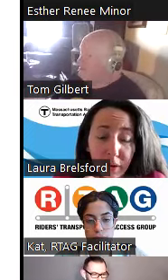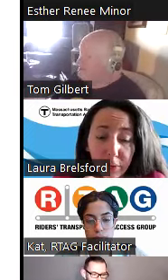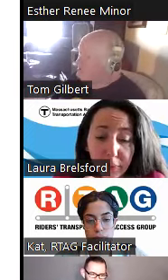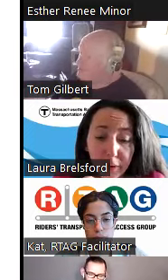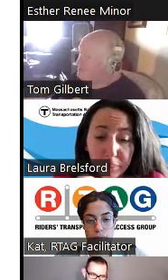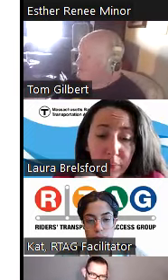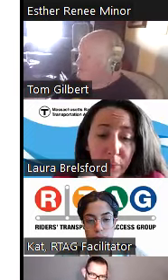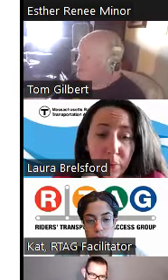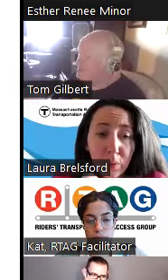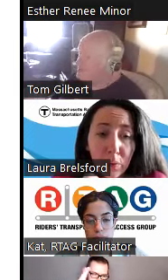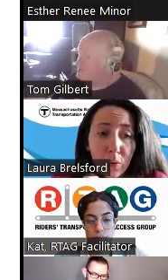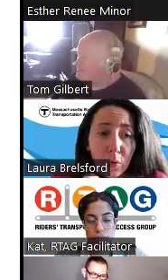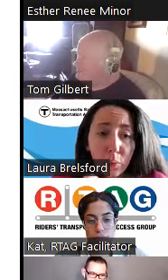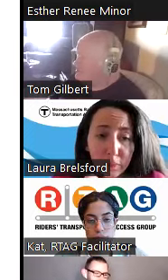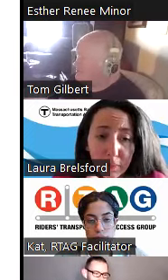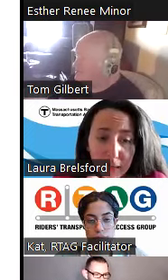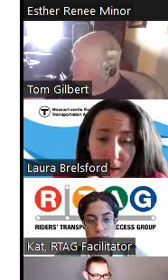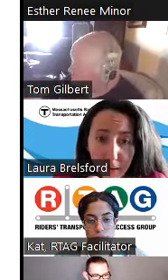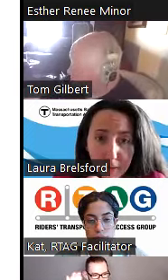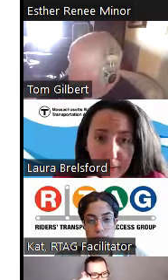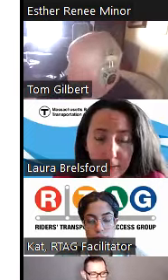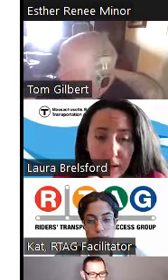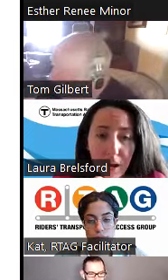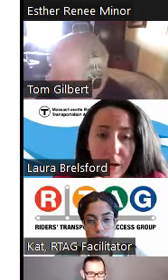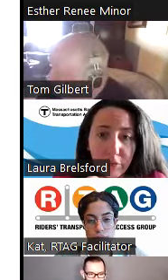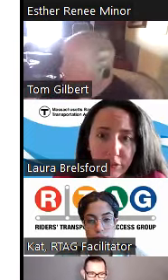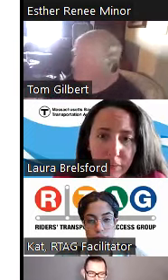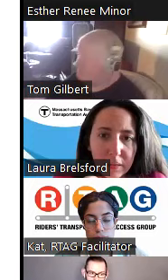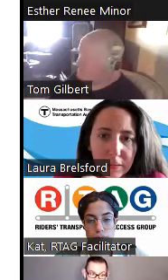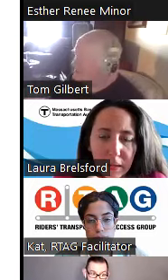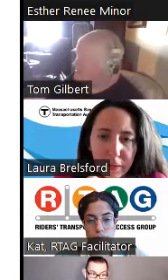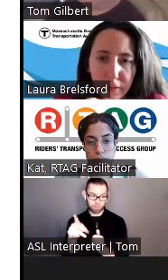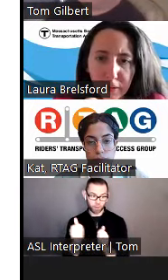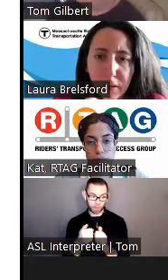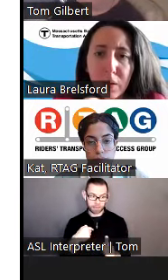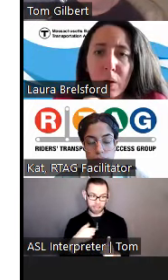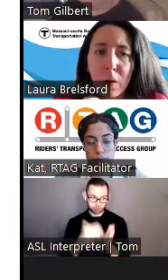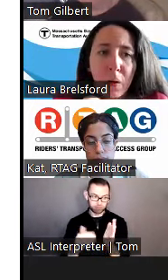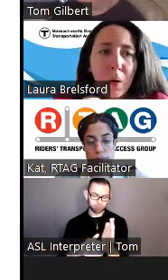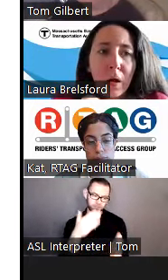and following up with me on it. So, first, let me say, I think